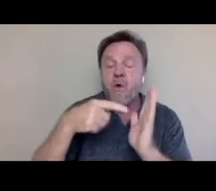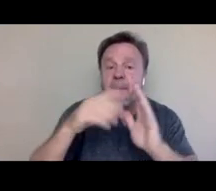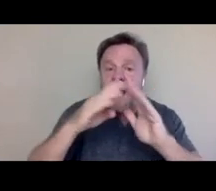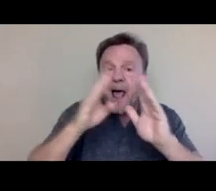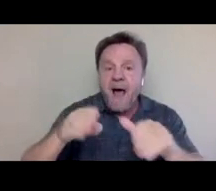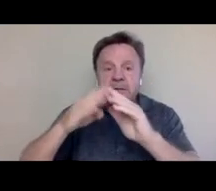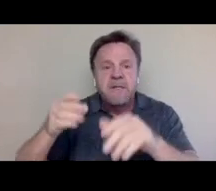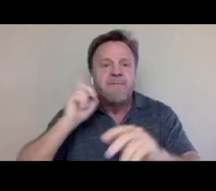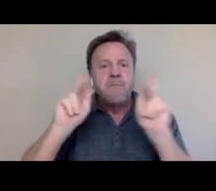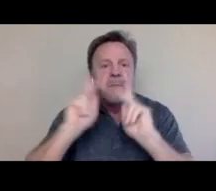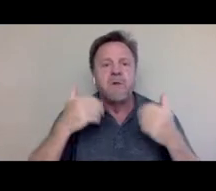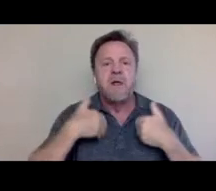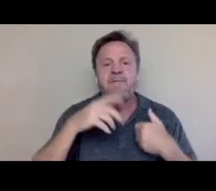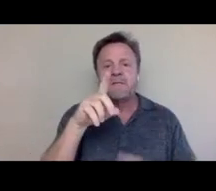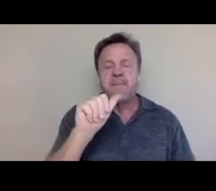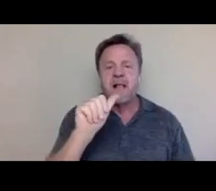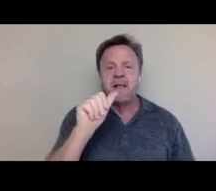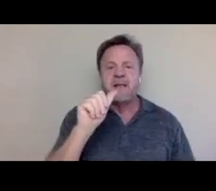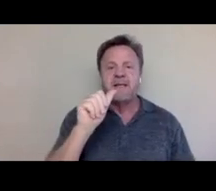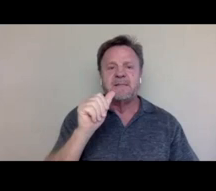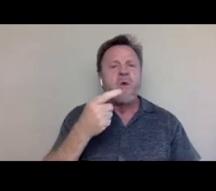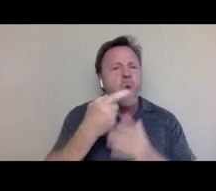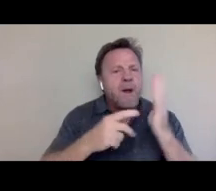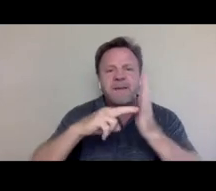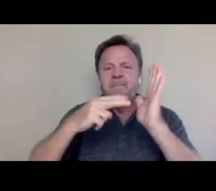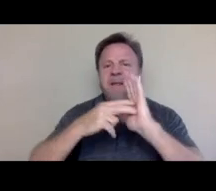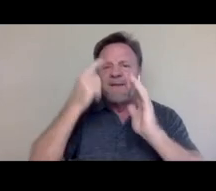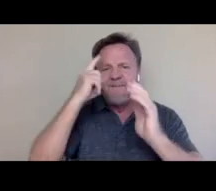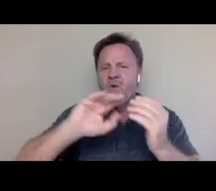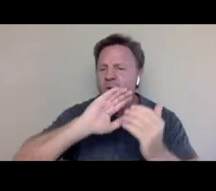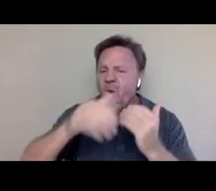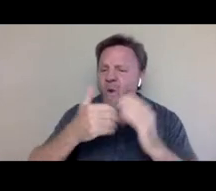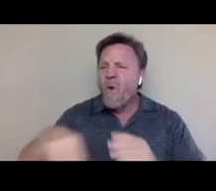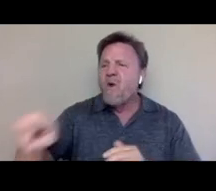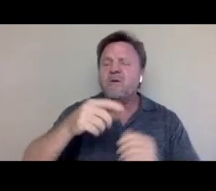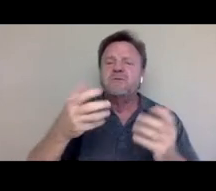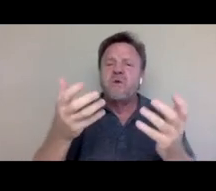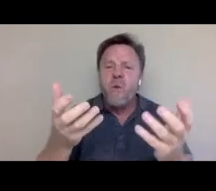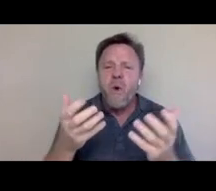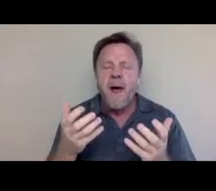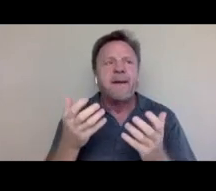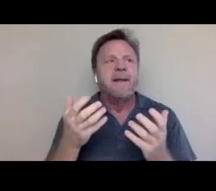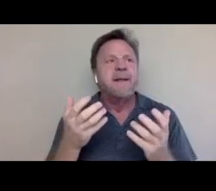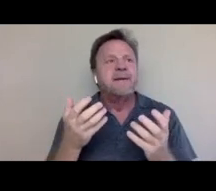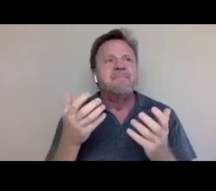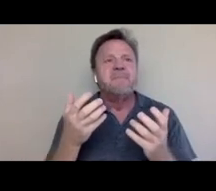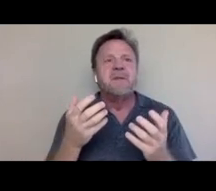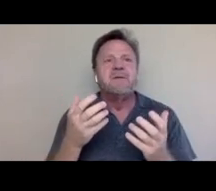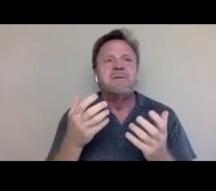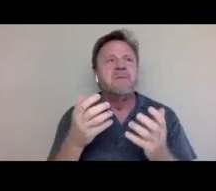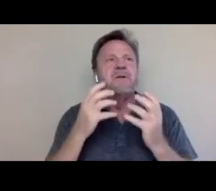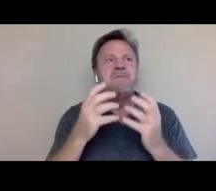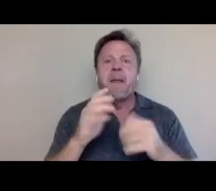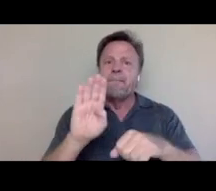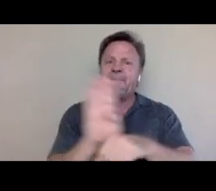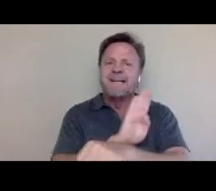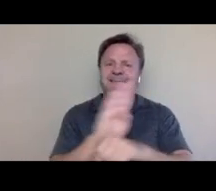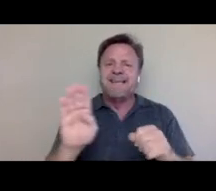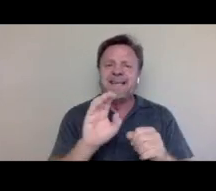for people with disabilities? What does it mean for all those who want to be business